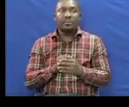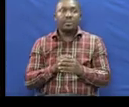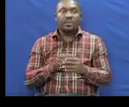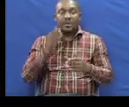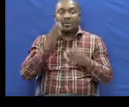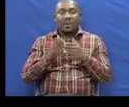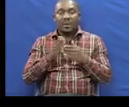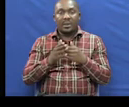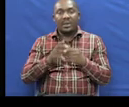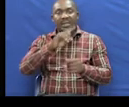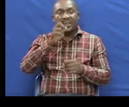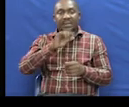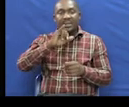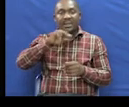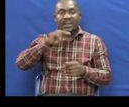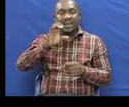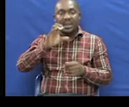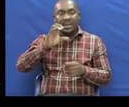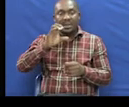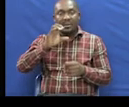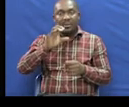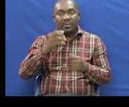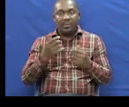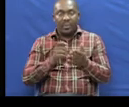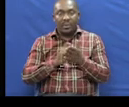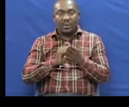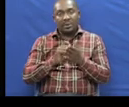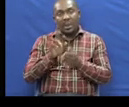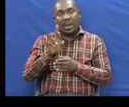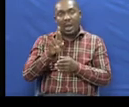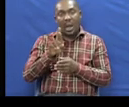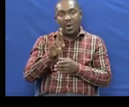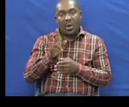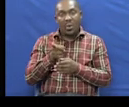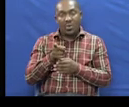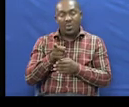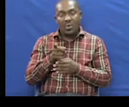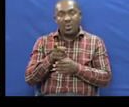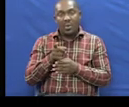Final is zinc, which we are going to write argon